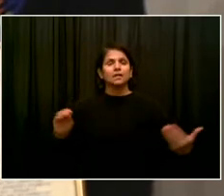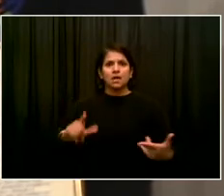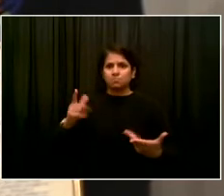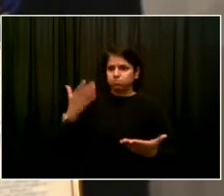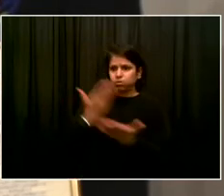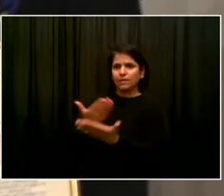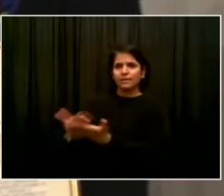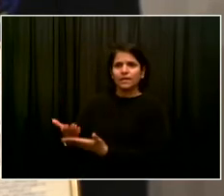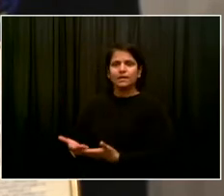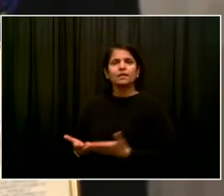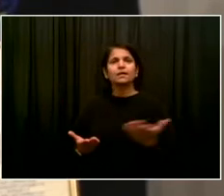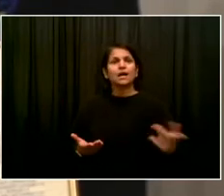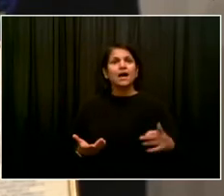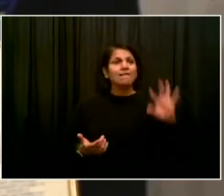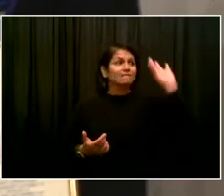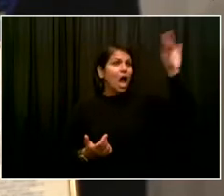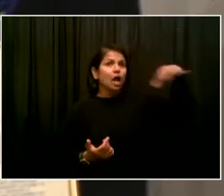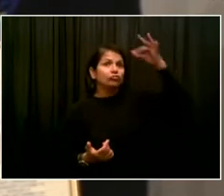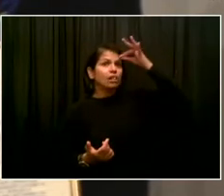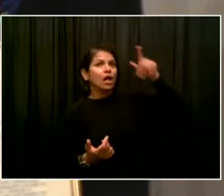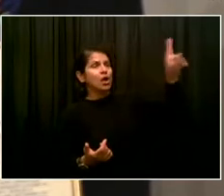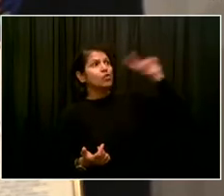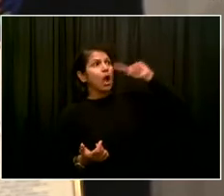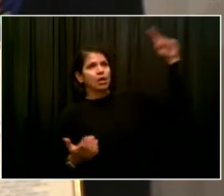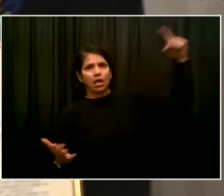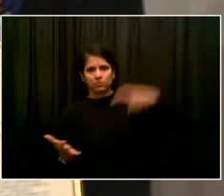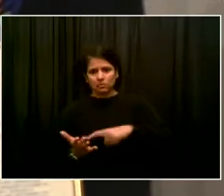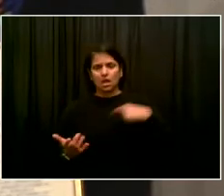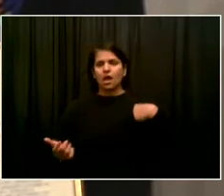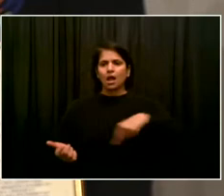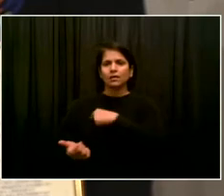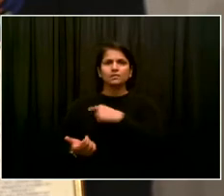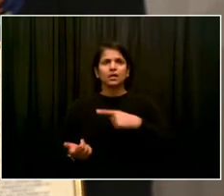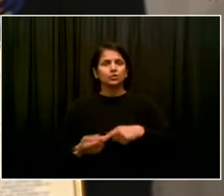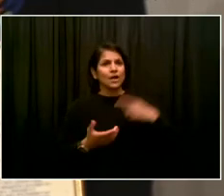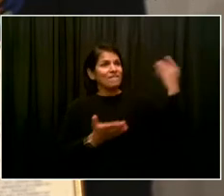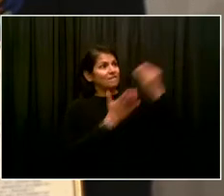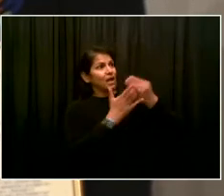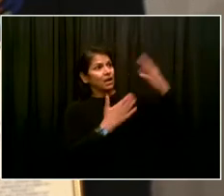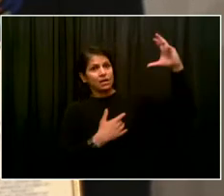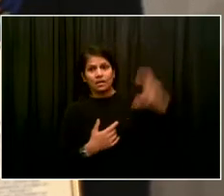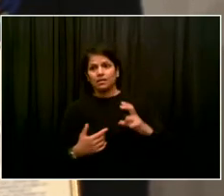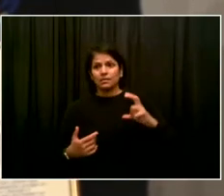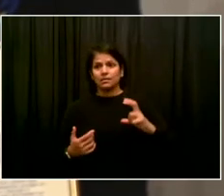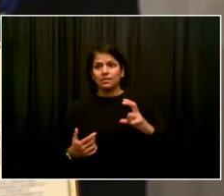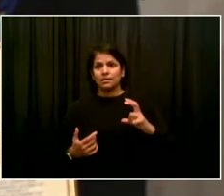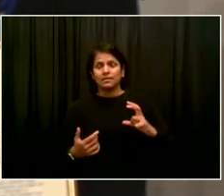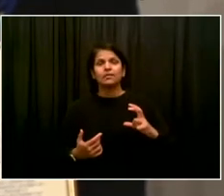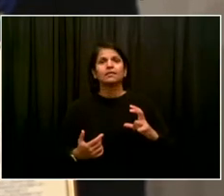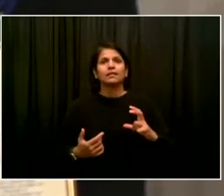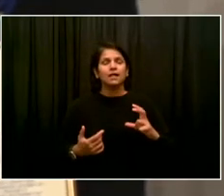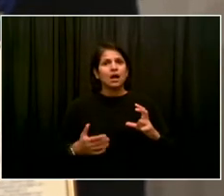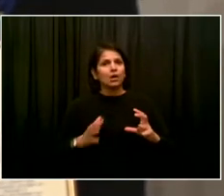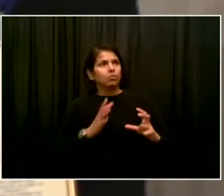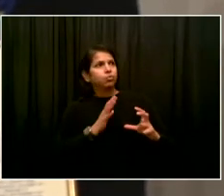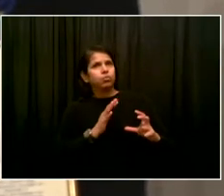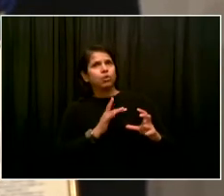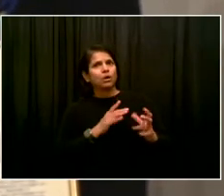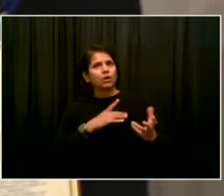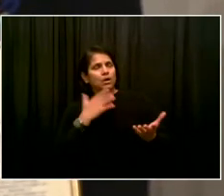government and other levels of government are pouring support into our work. And so that means that our voices have been heard.